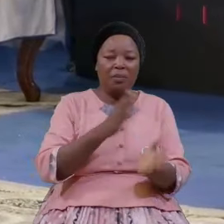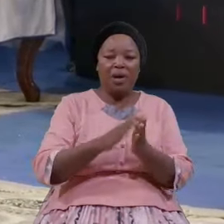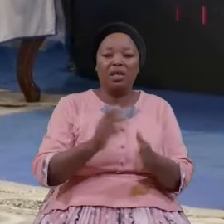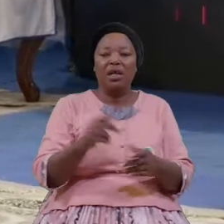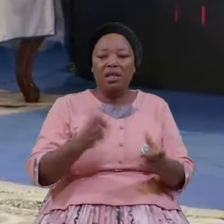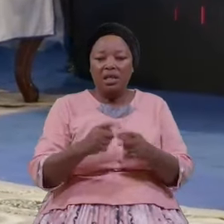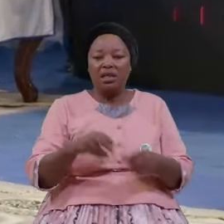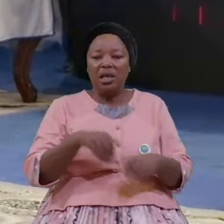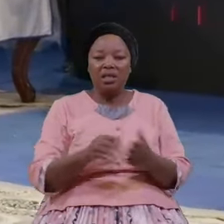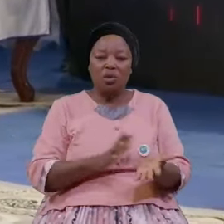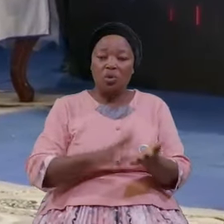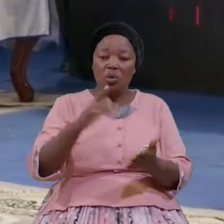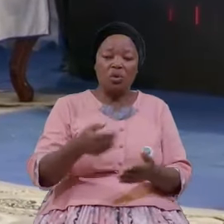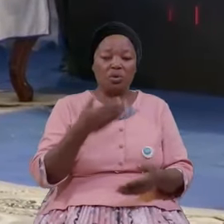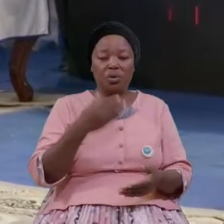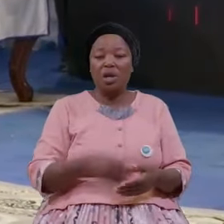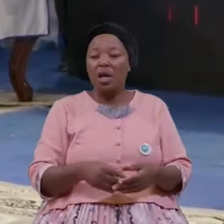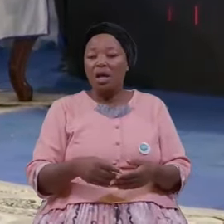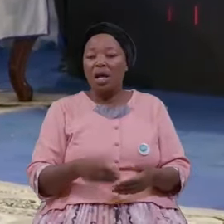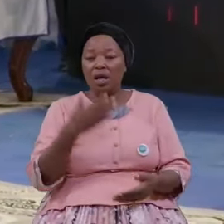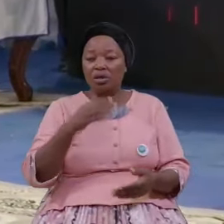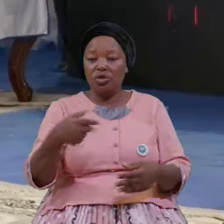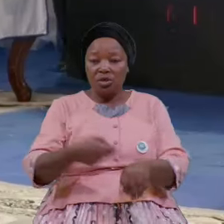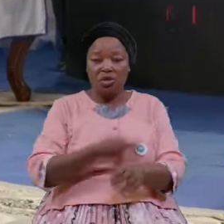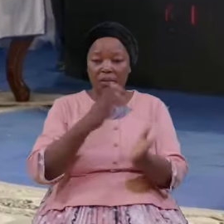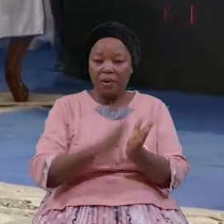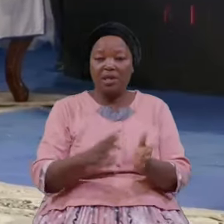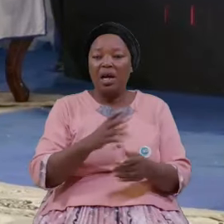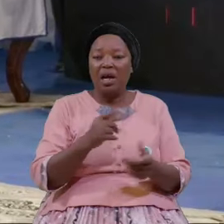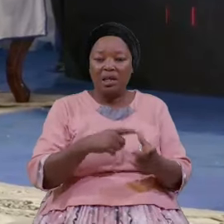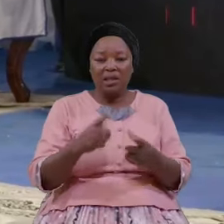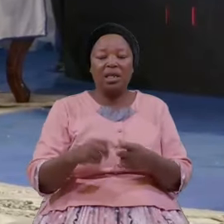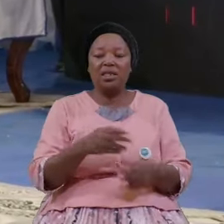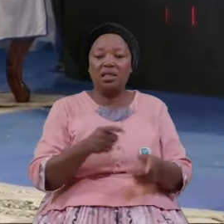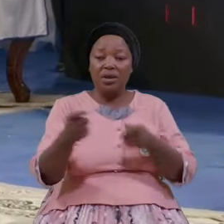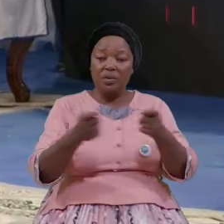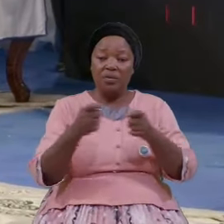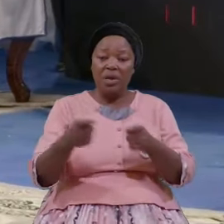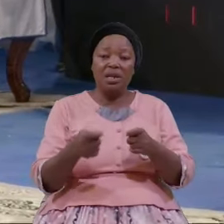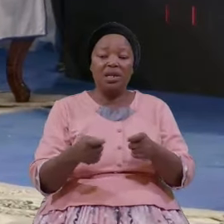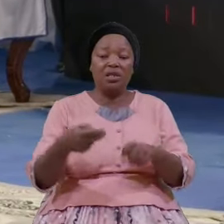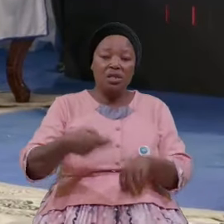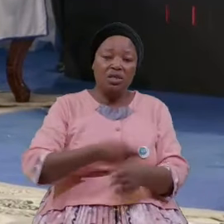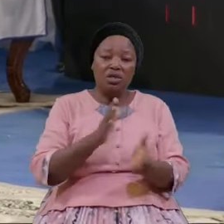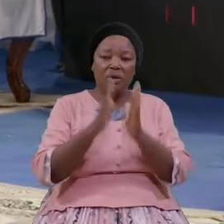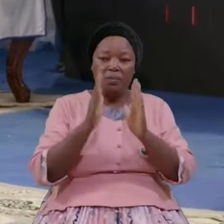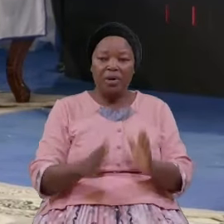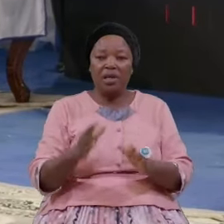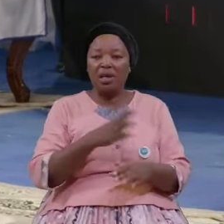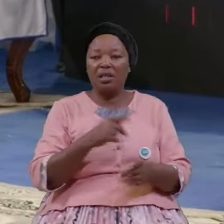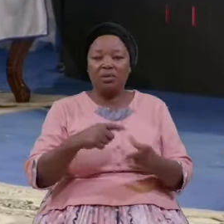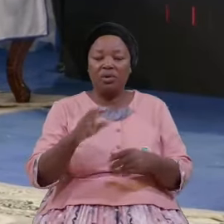the reigning power, authority there. Yeah, the good reigning authority, the shepherd.